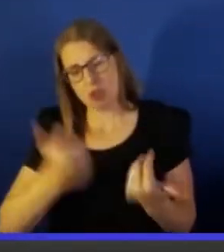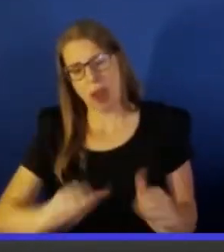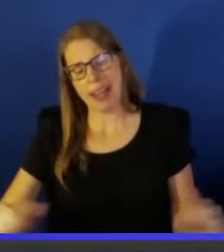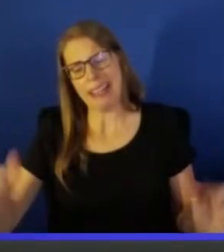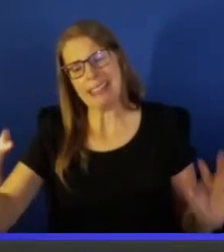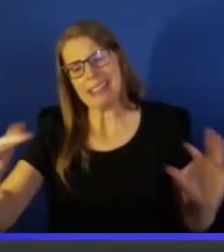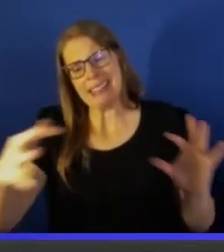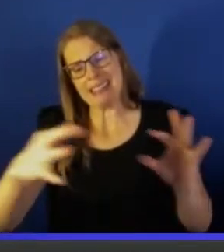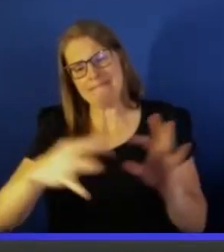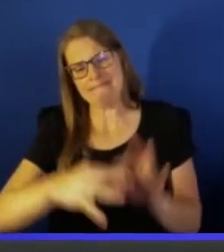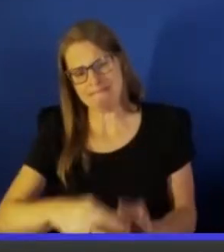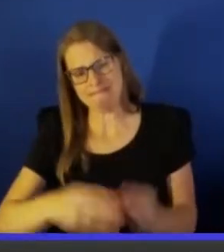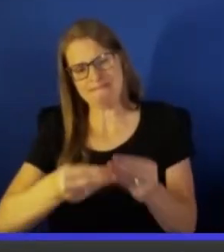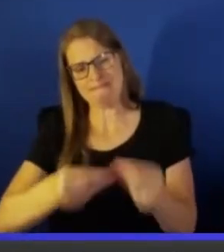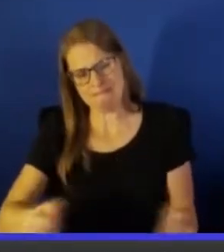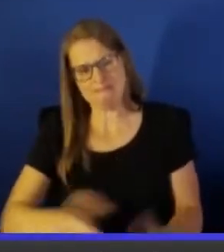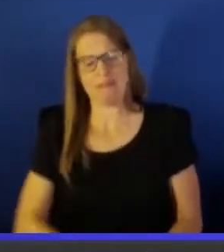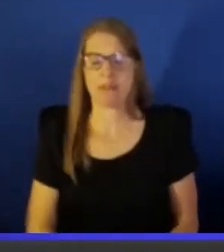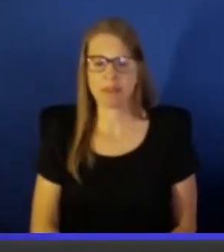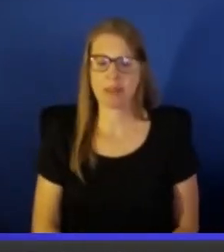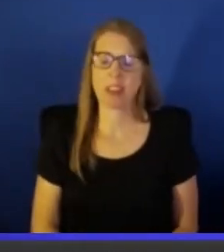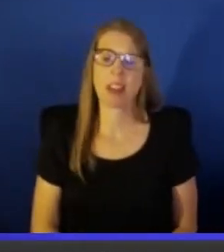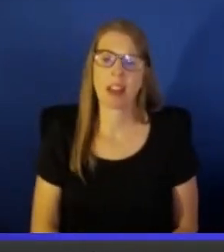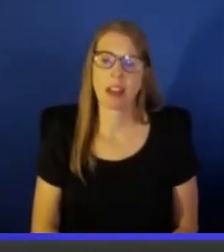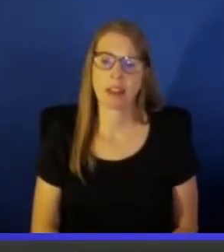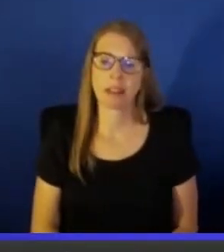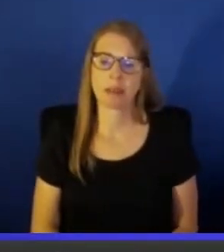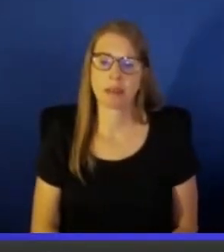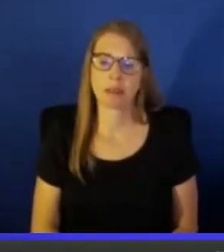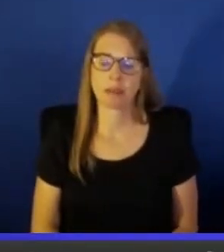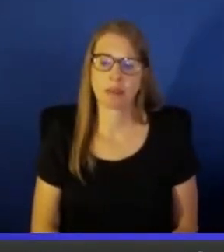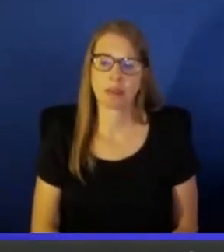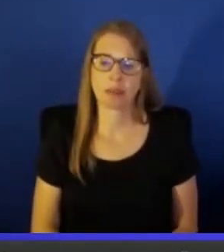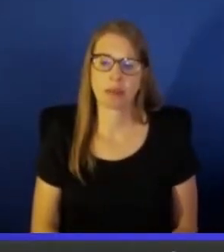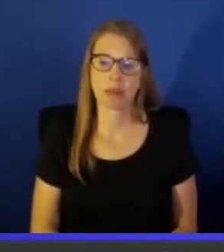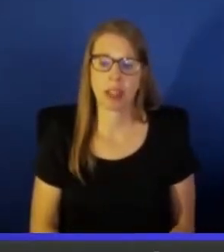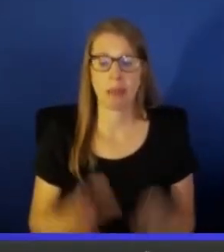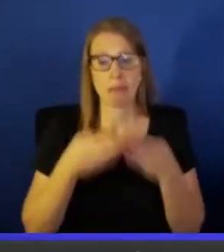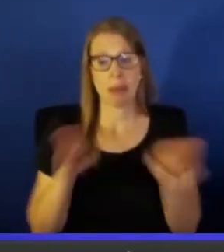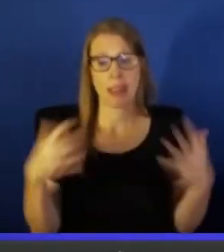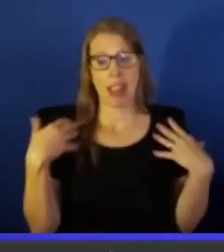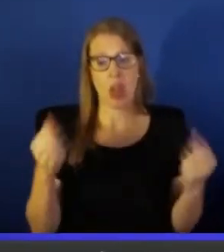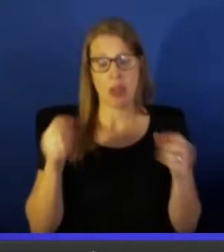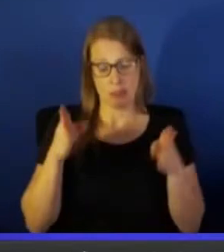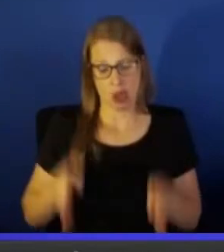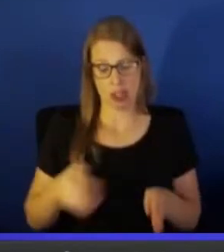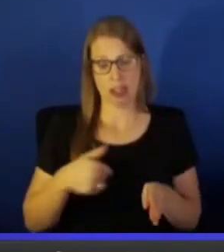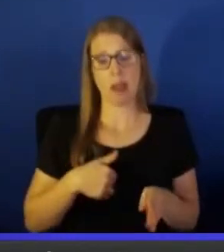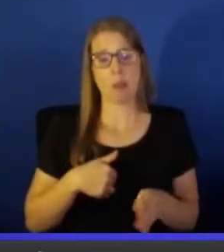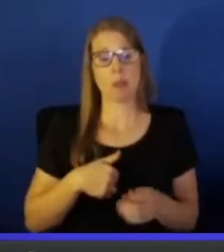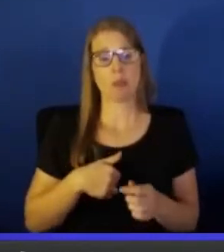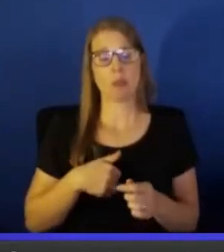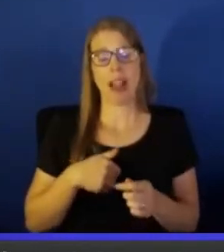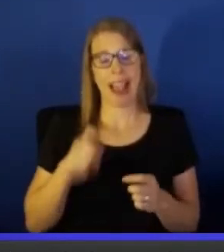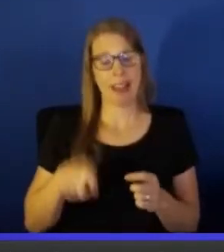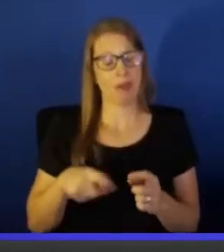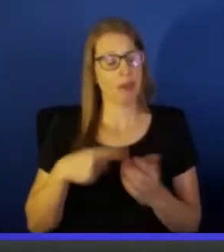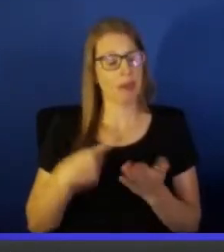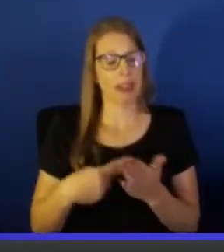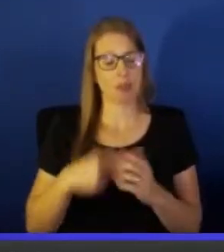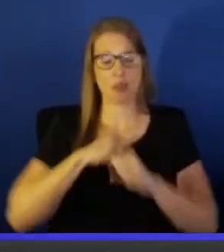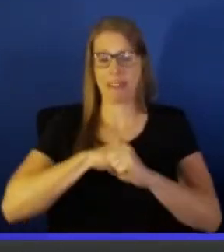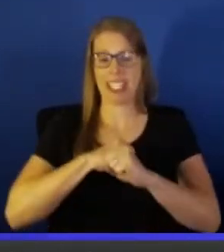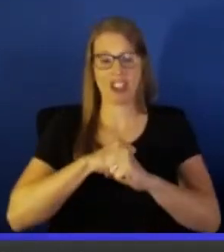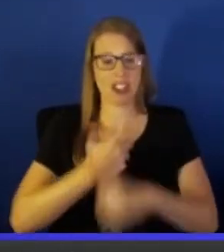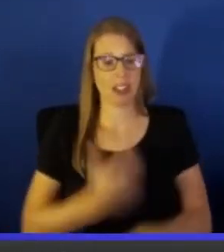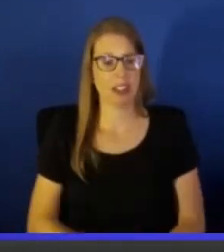one item. But also, again, I have to, as a public health person, I have to go back to prevention. The old adage that